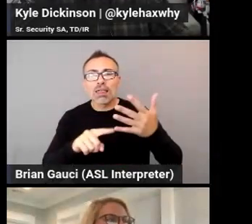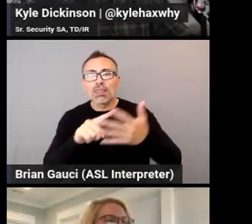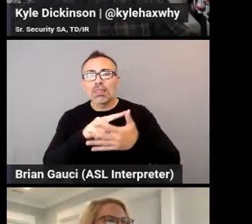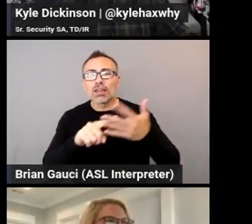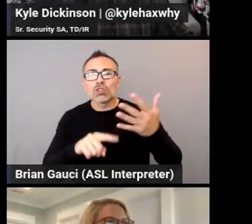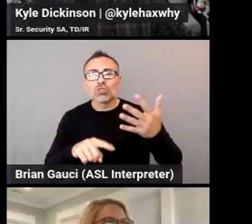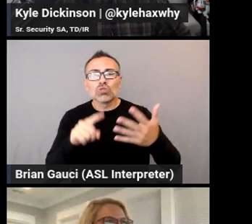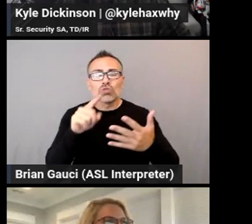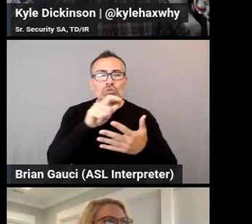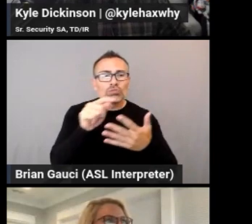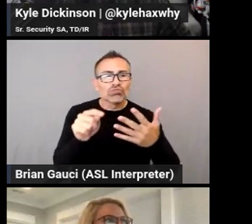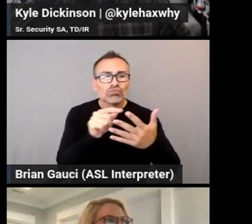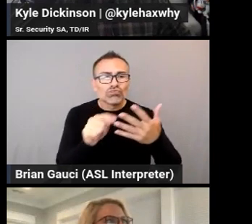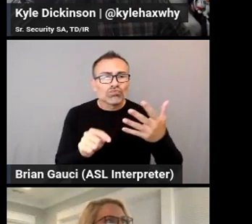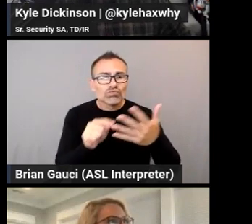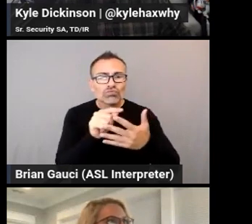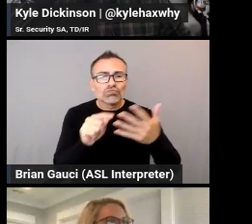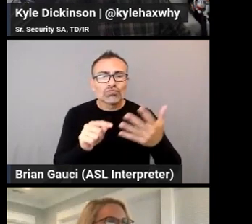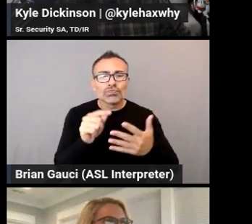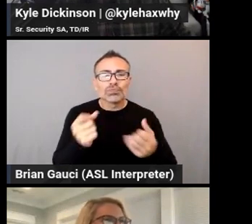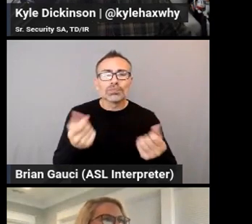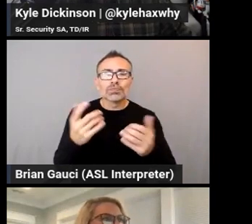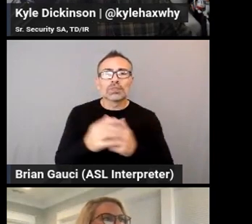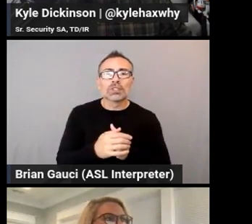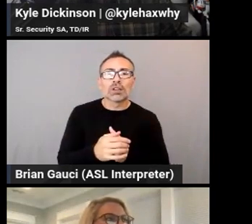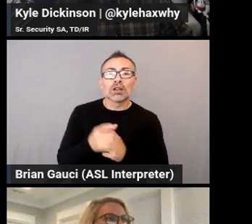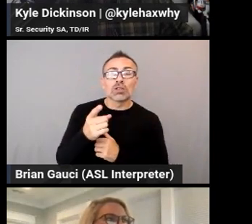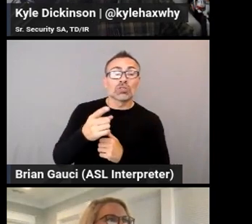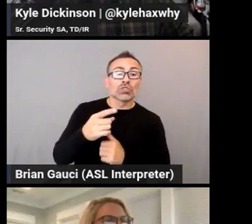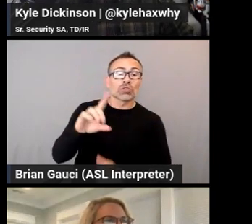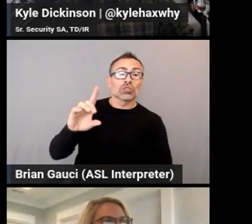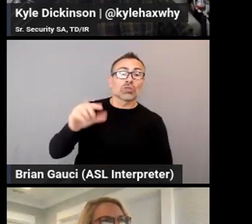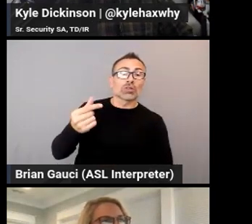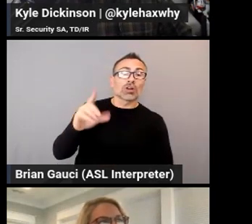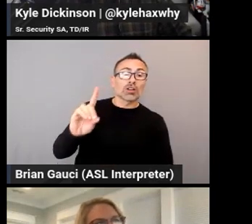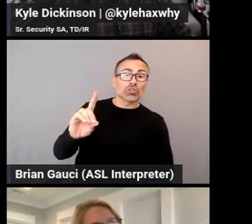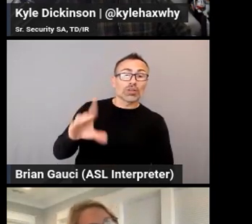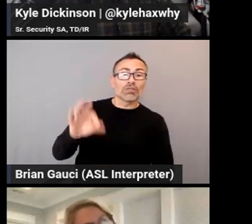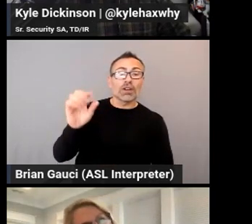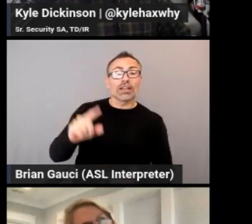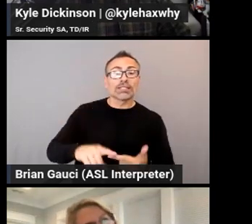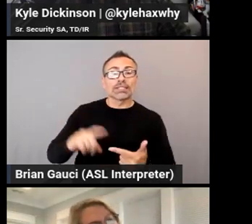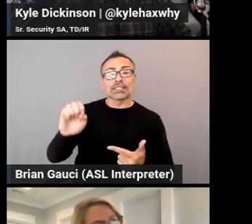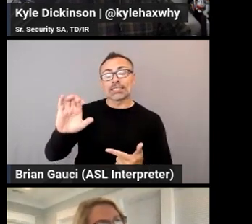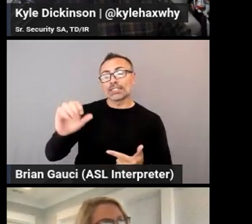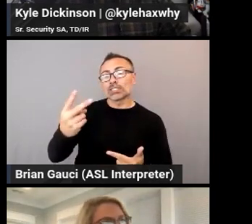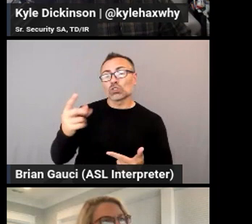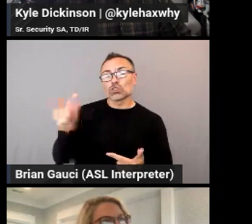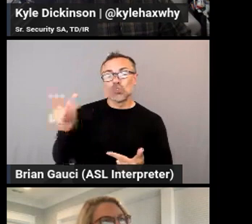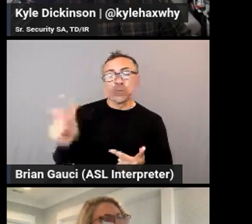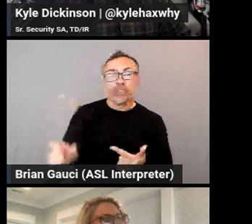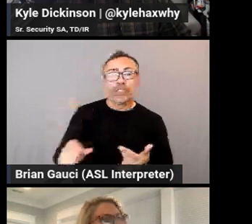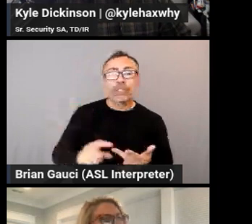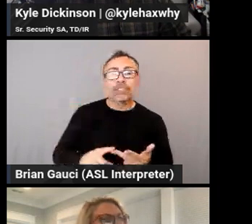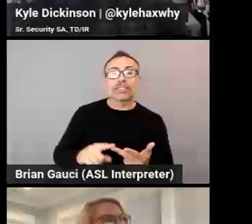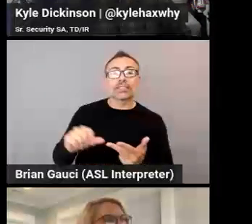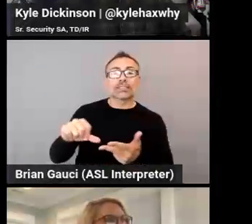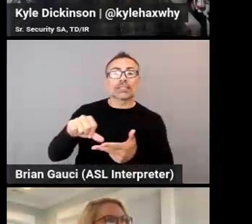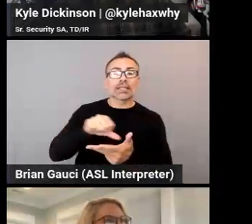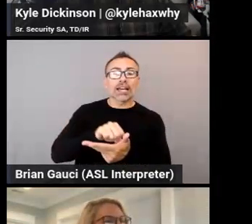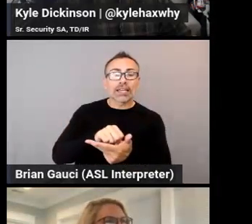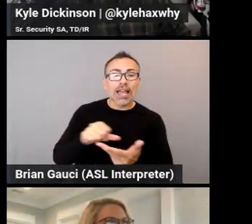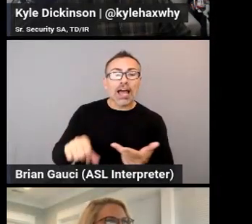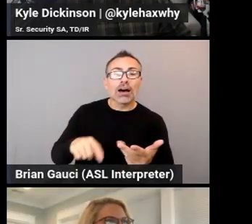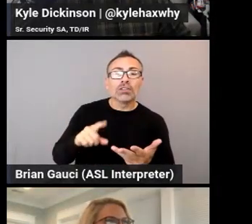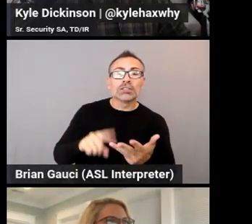So you could do the guard duty finding, you could do the EC2 instance, the account. In